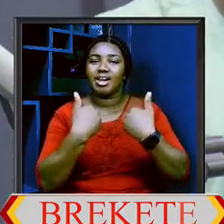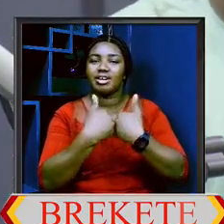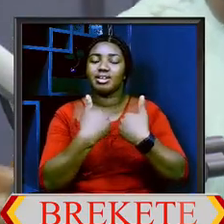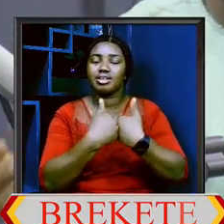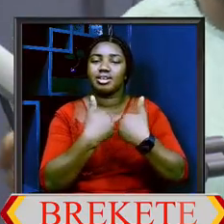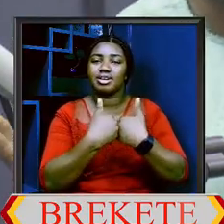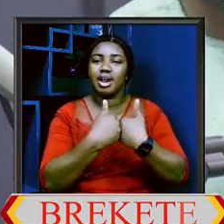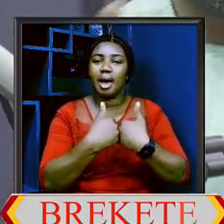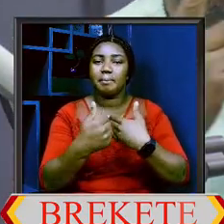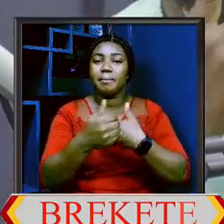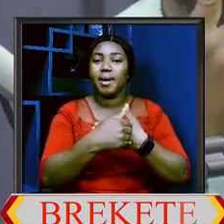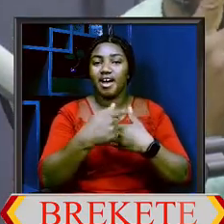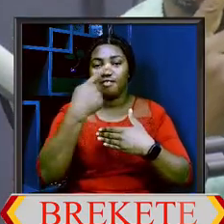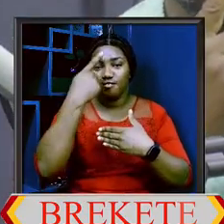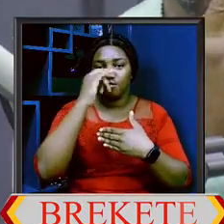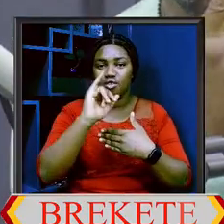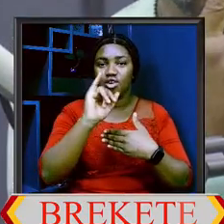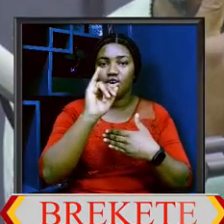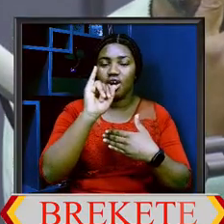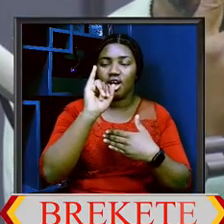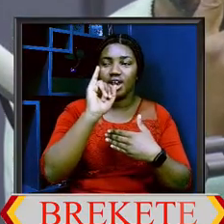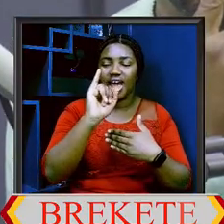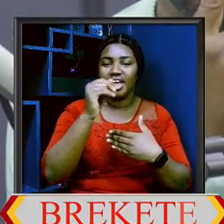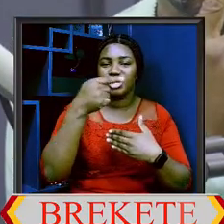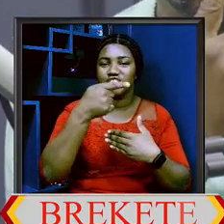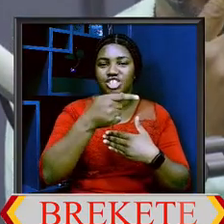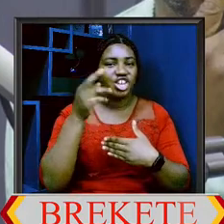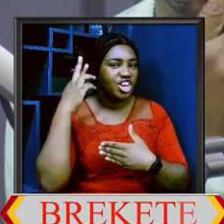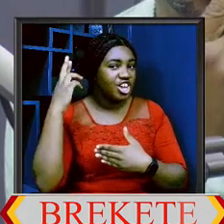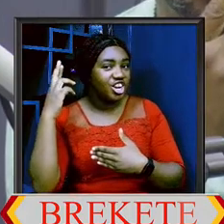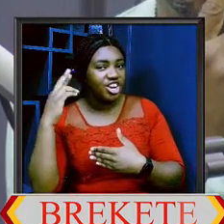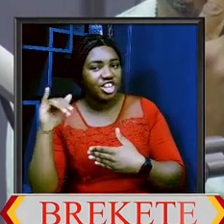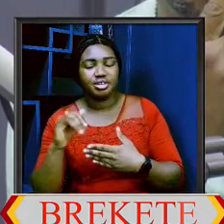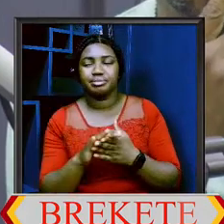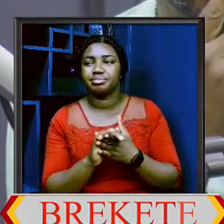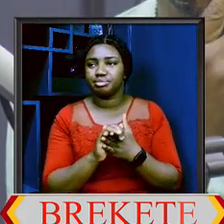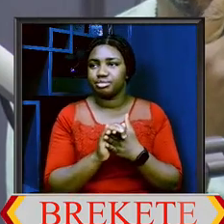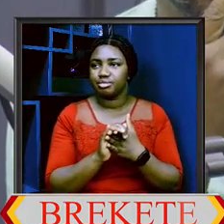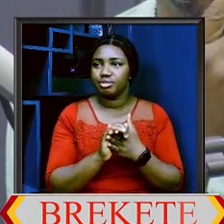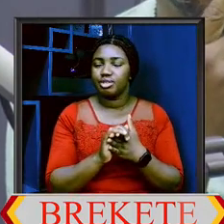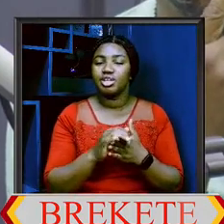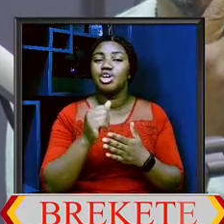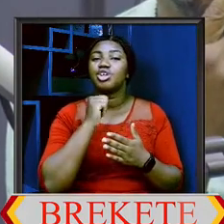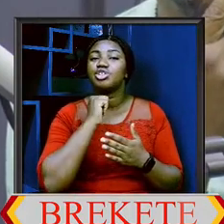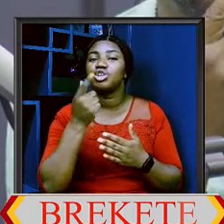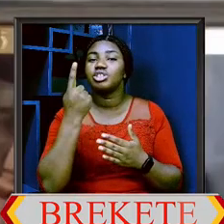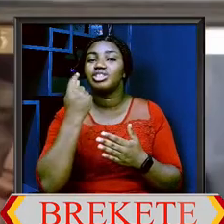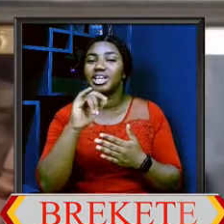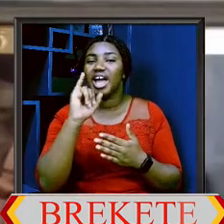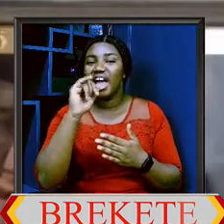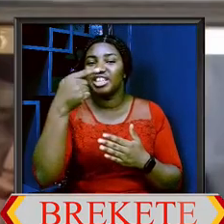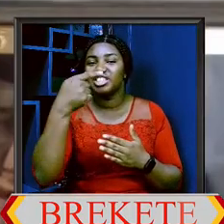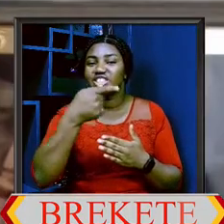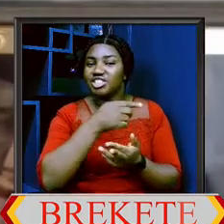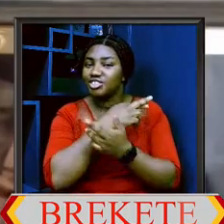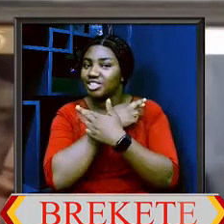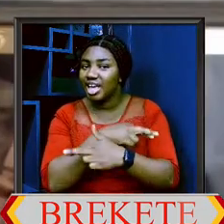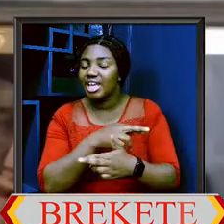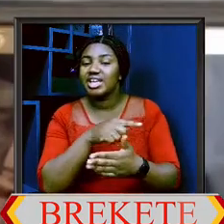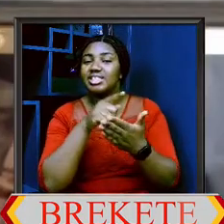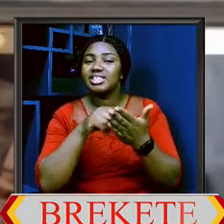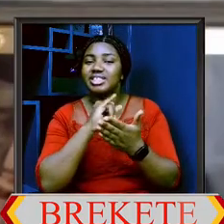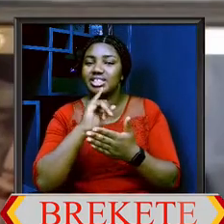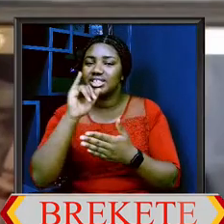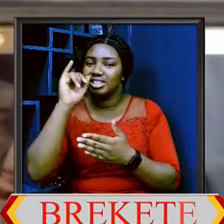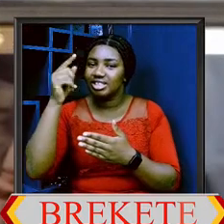withdraw continue so not the former not be the IG retired this one is D